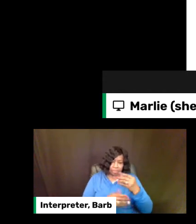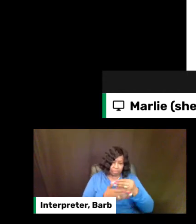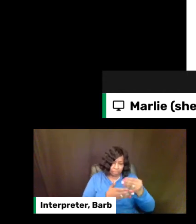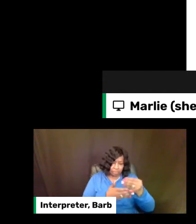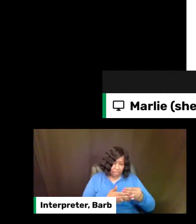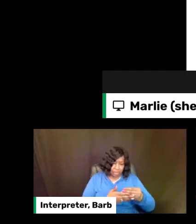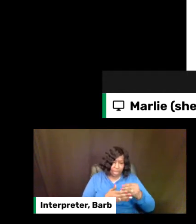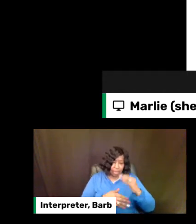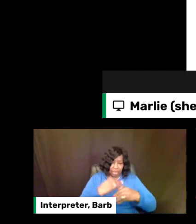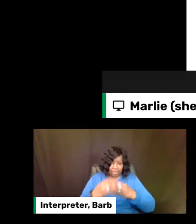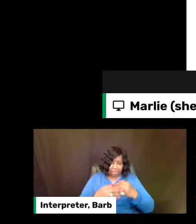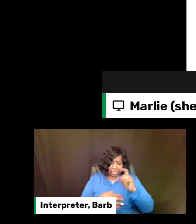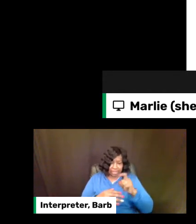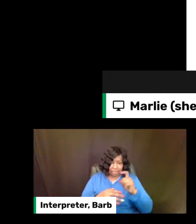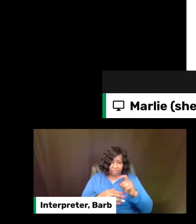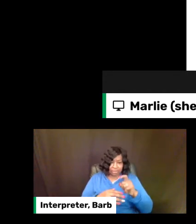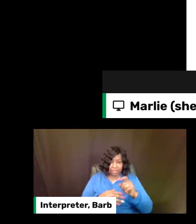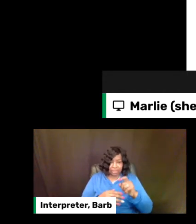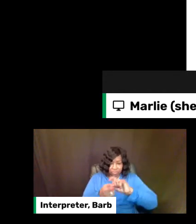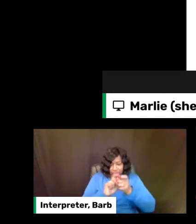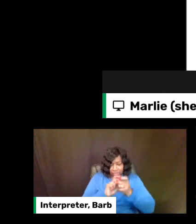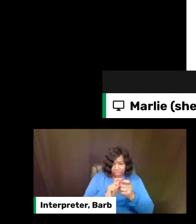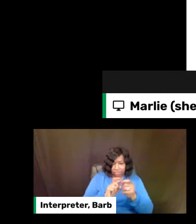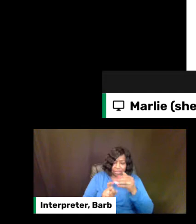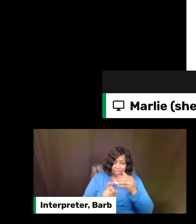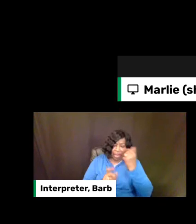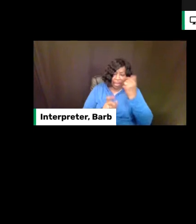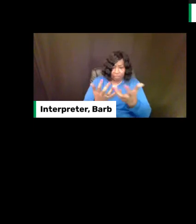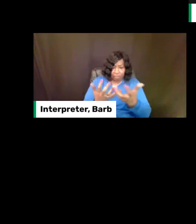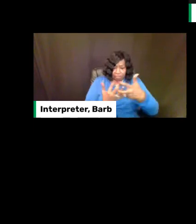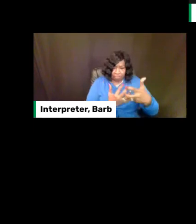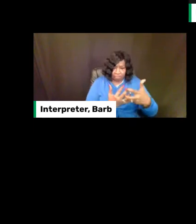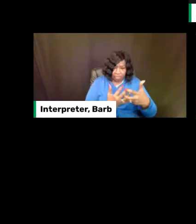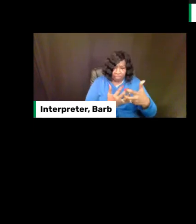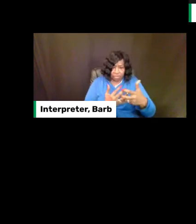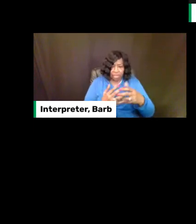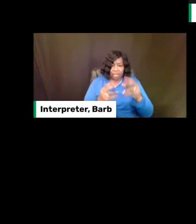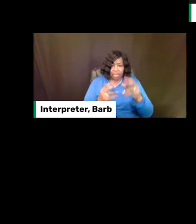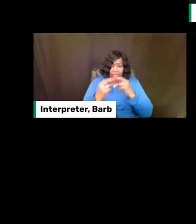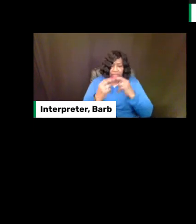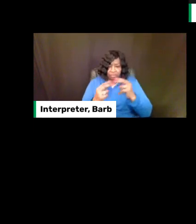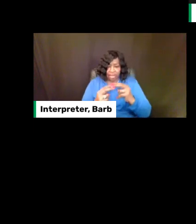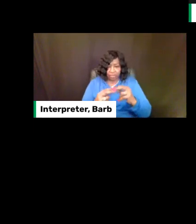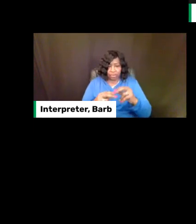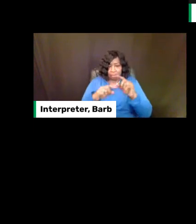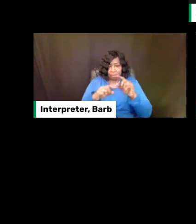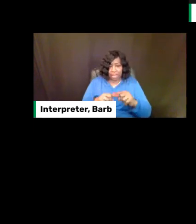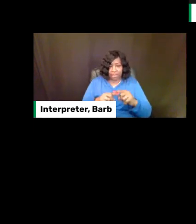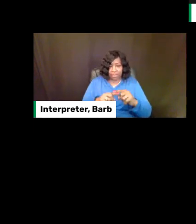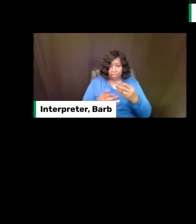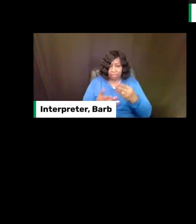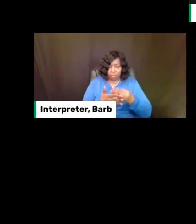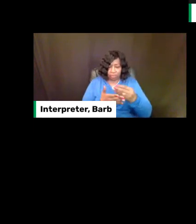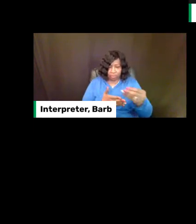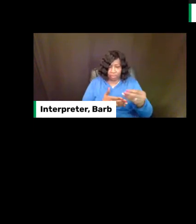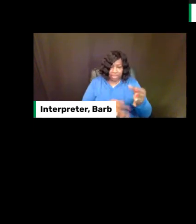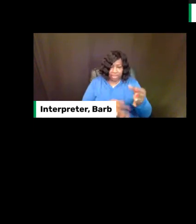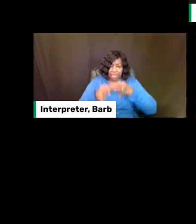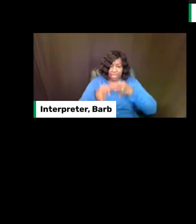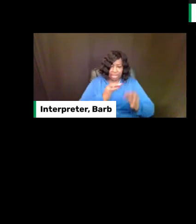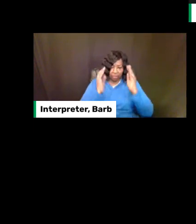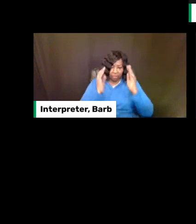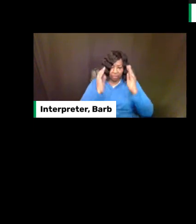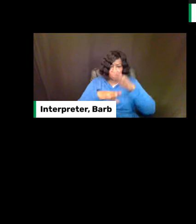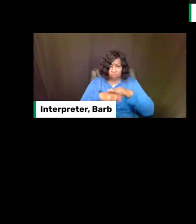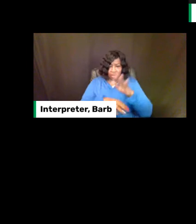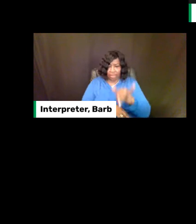shift to better align with GFPP goals and that idea of values-based procurement, rather than just focusing on